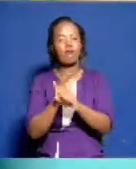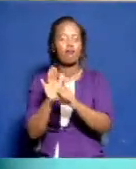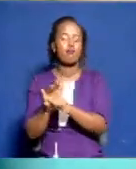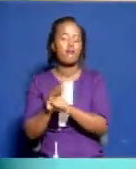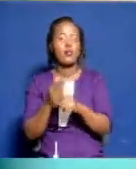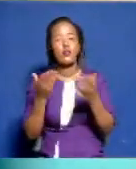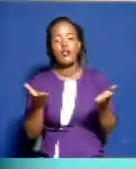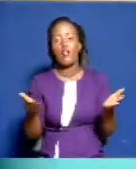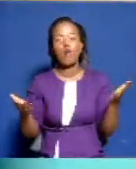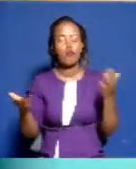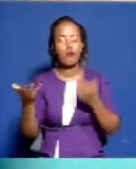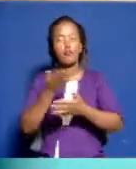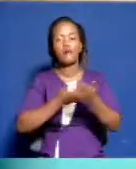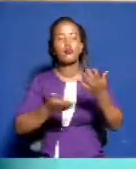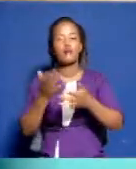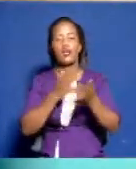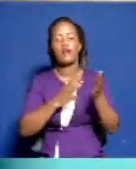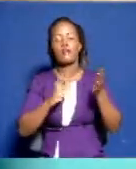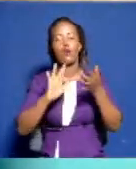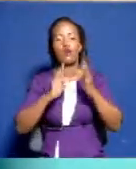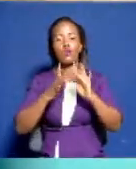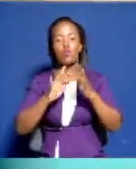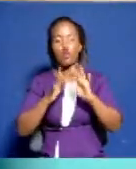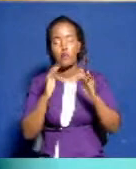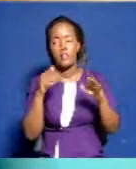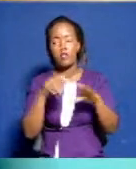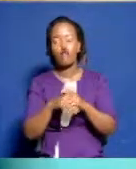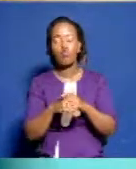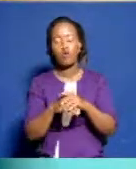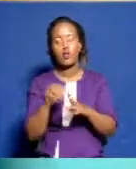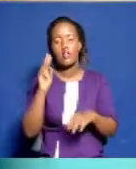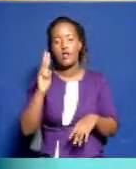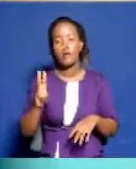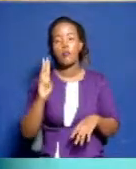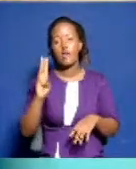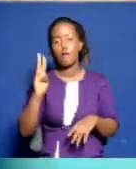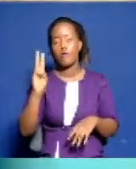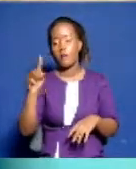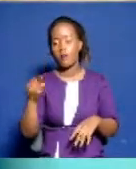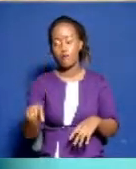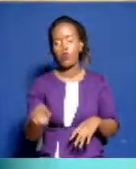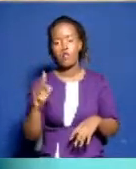out our social media platform, including our website, that is